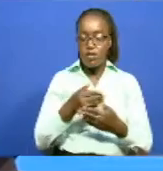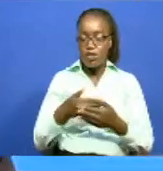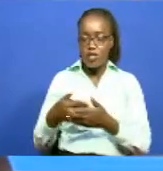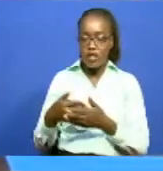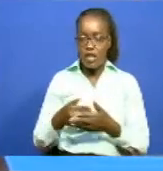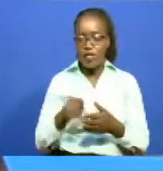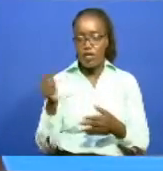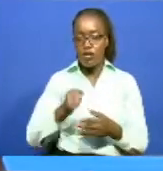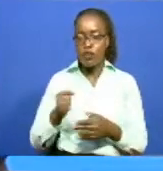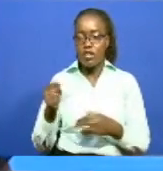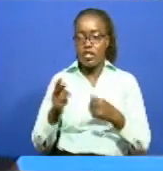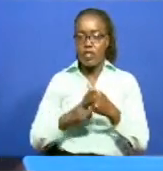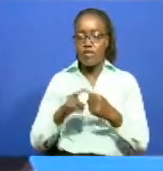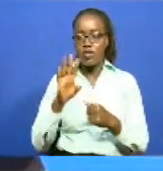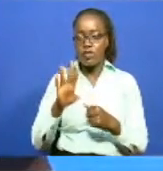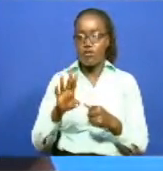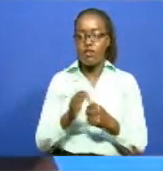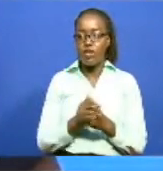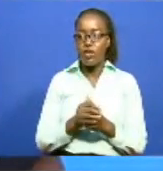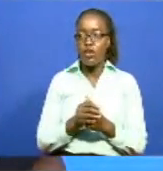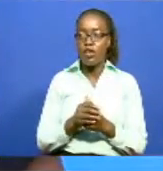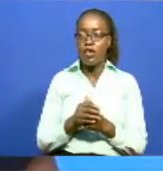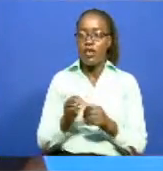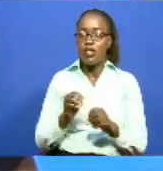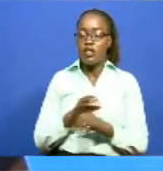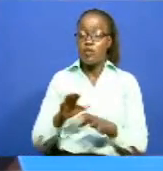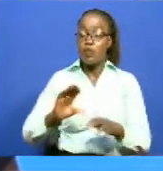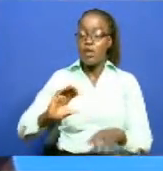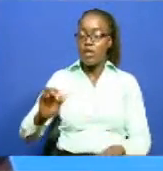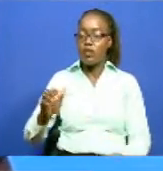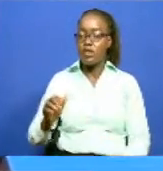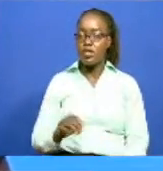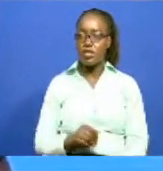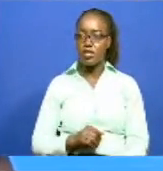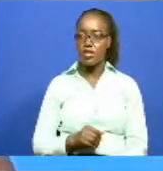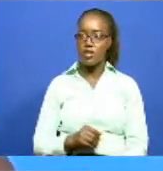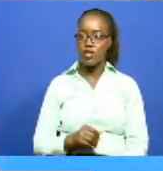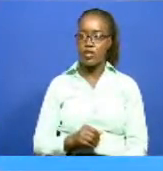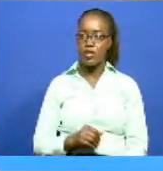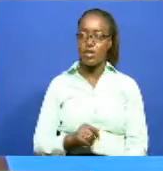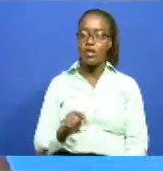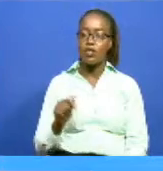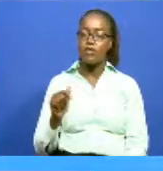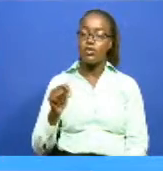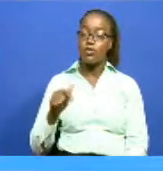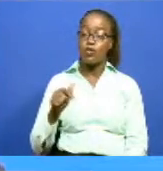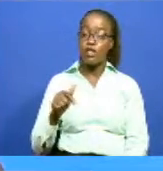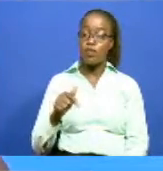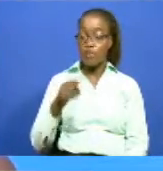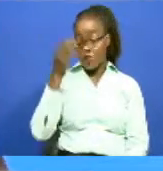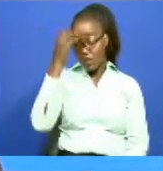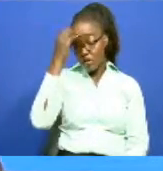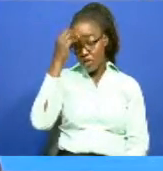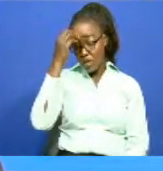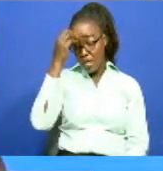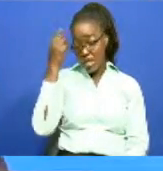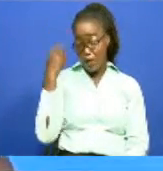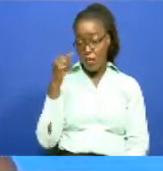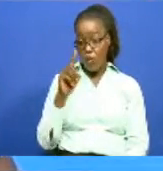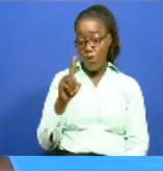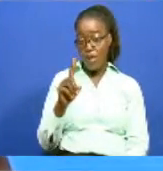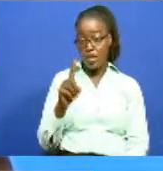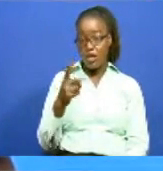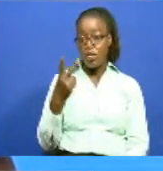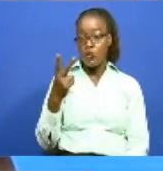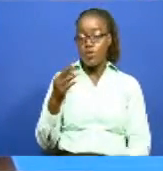74. When we look at the disaggregation by county, we have today Trans Nzoia leading for the first time with